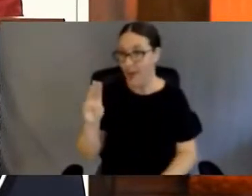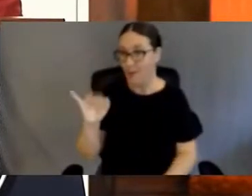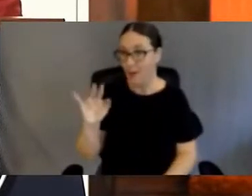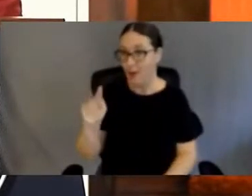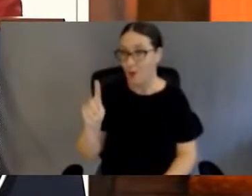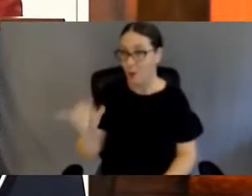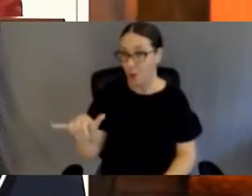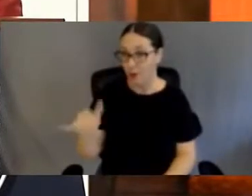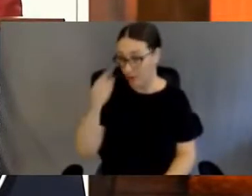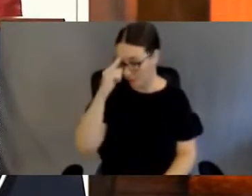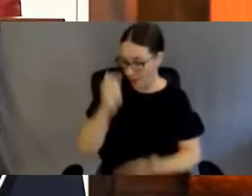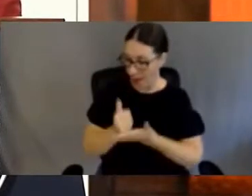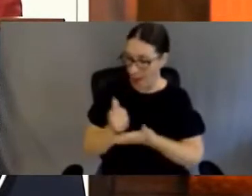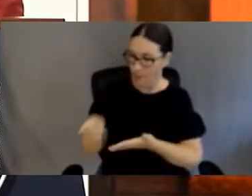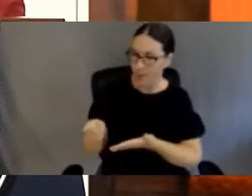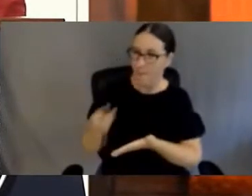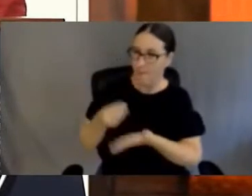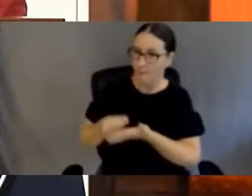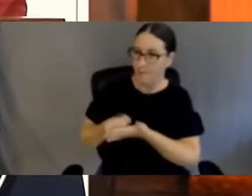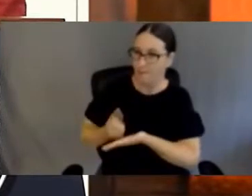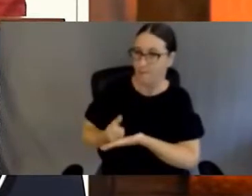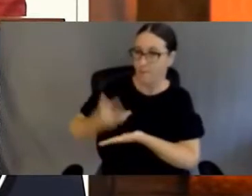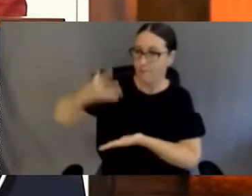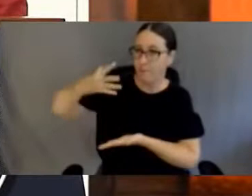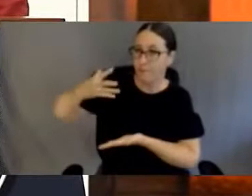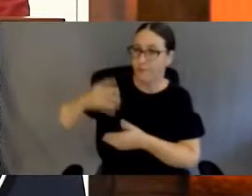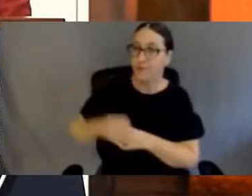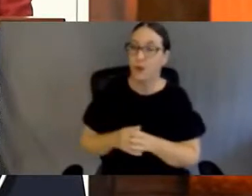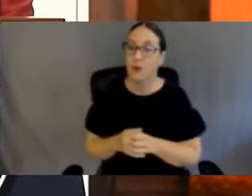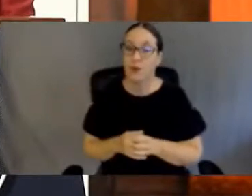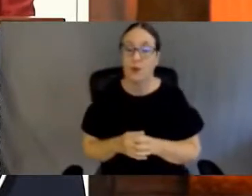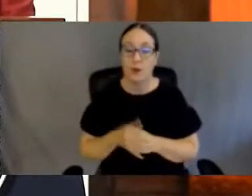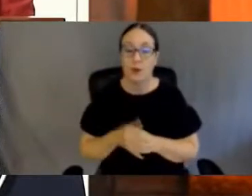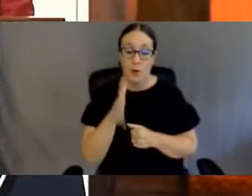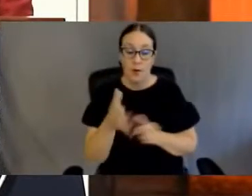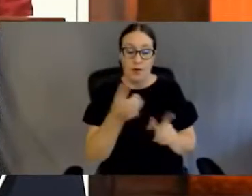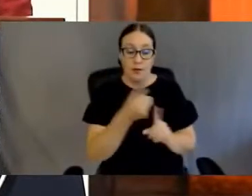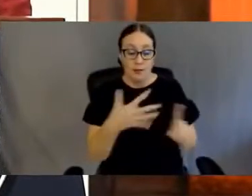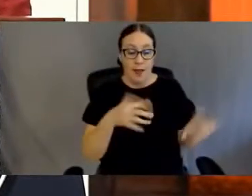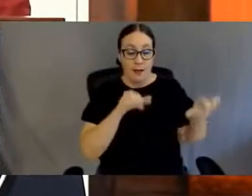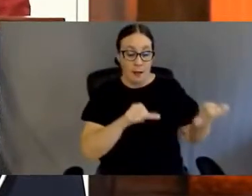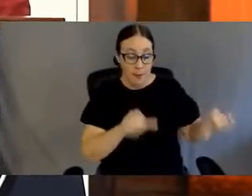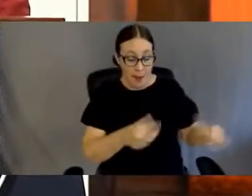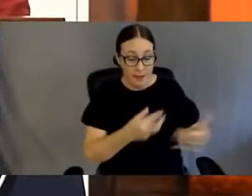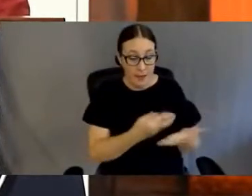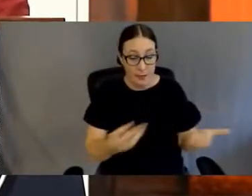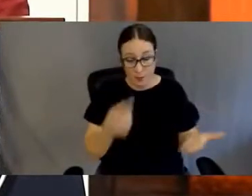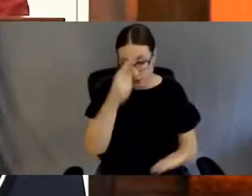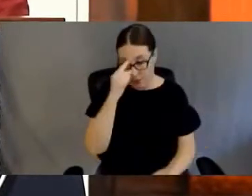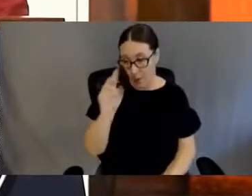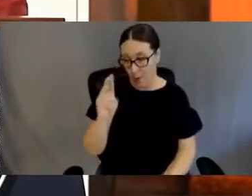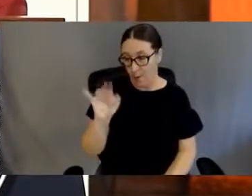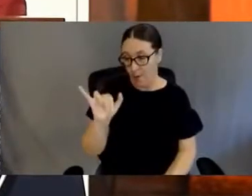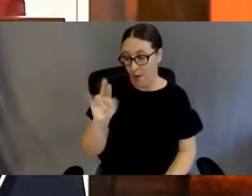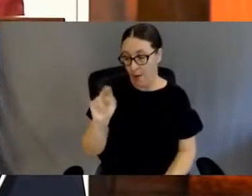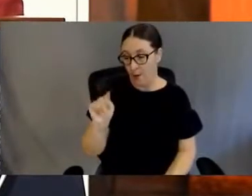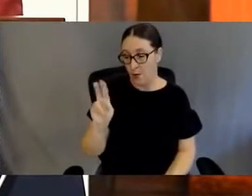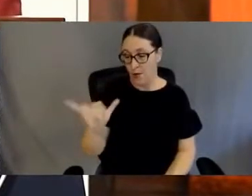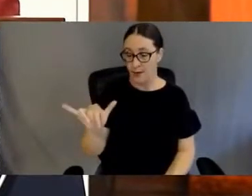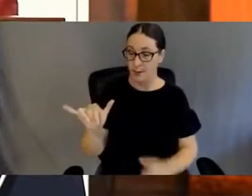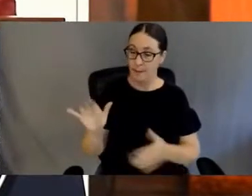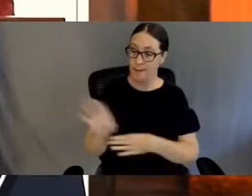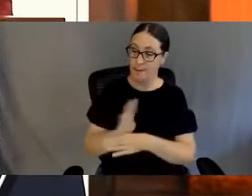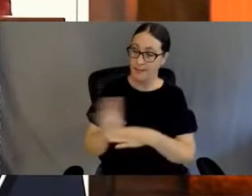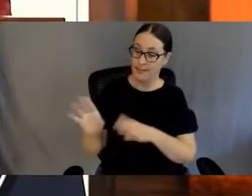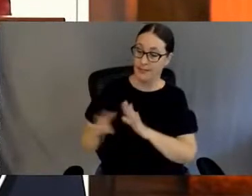to build wealth. It will also expand the capacity and resources of the Minority Business Development Agency